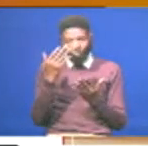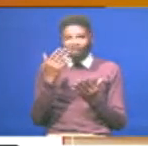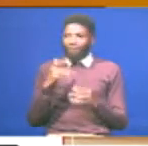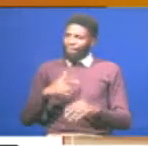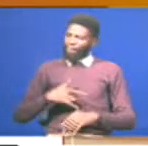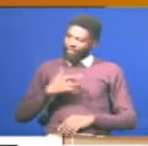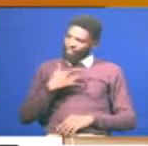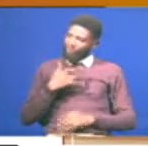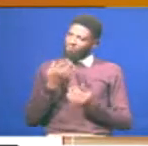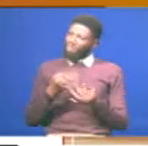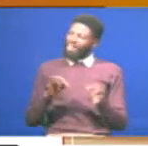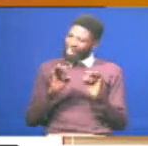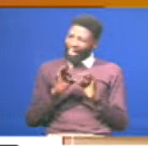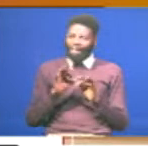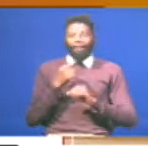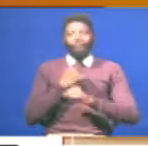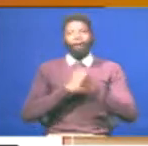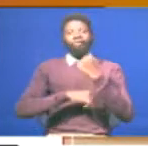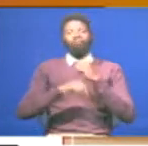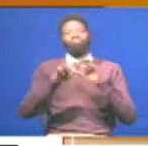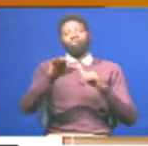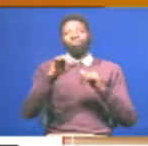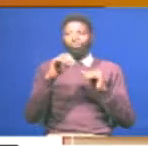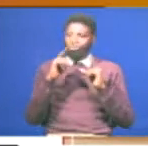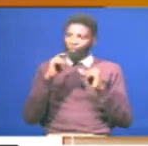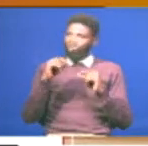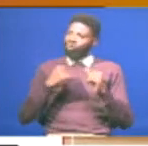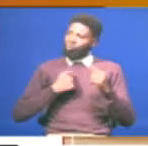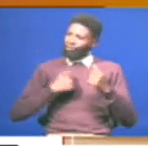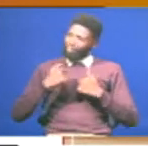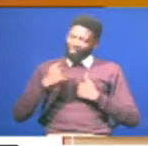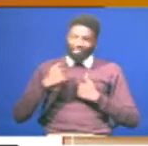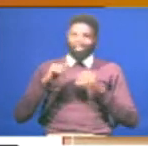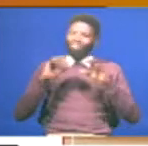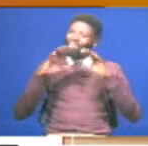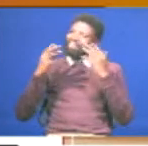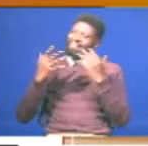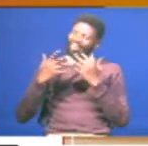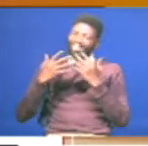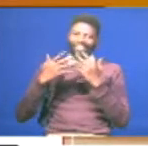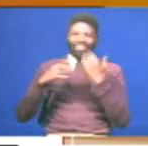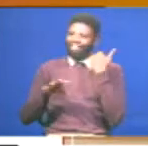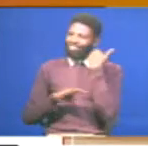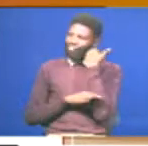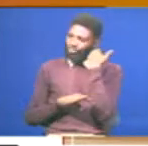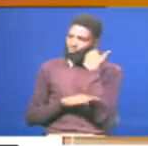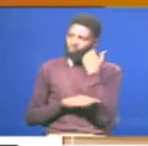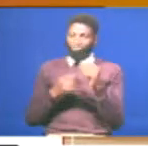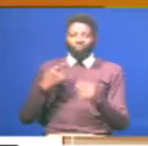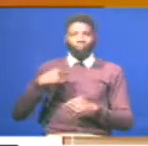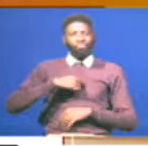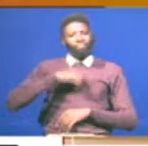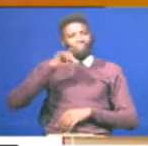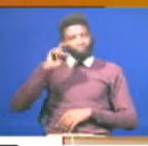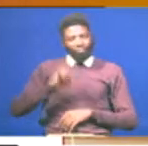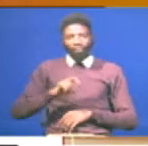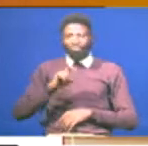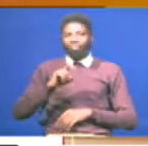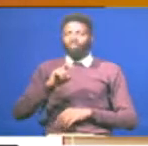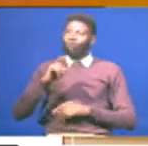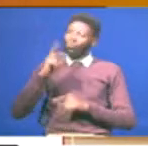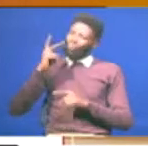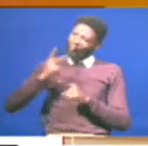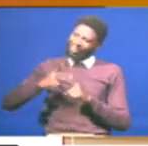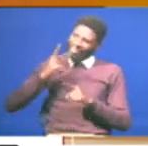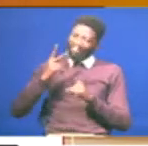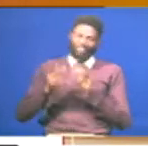would say, Rwanda has so much been left behind the world that we have to move three times, at least twice, as fast